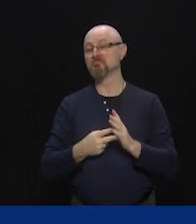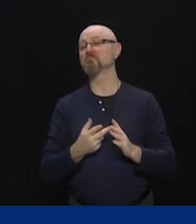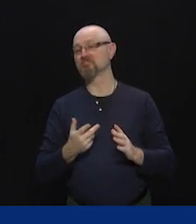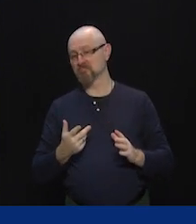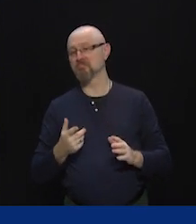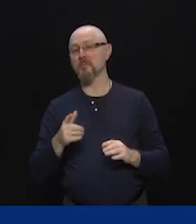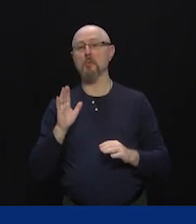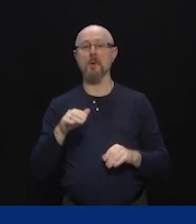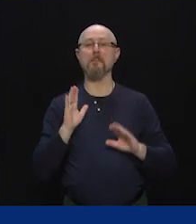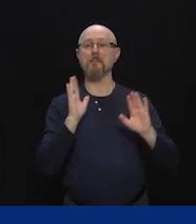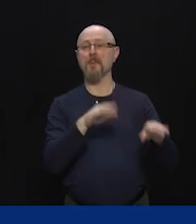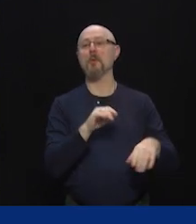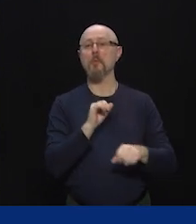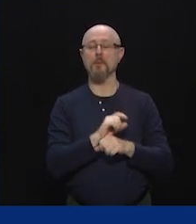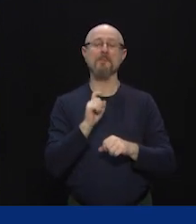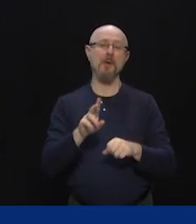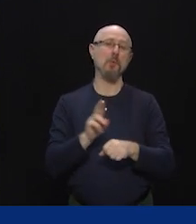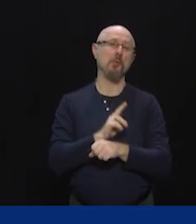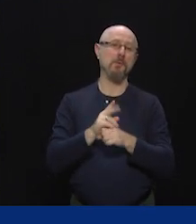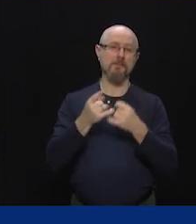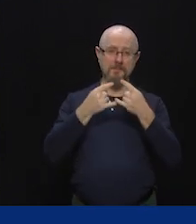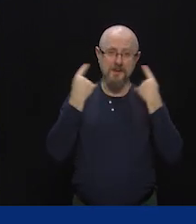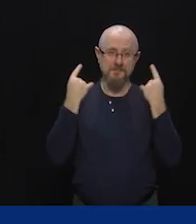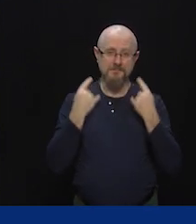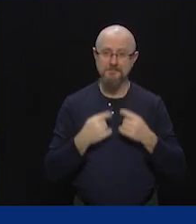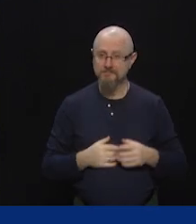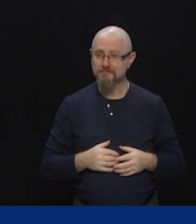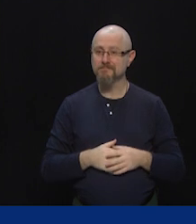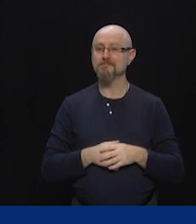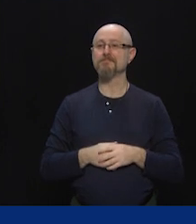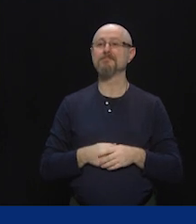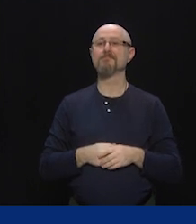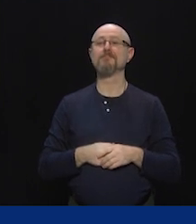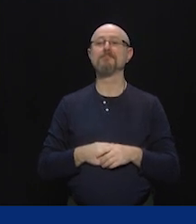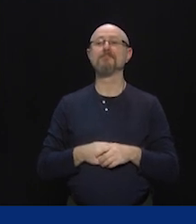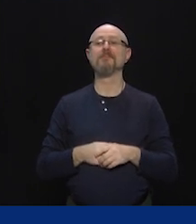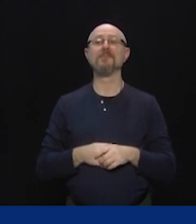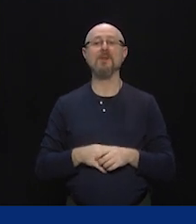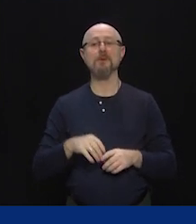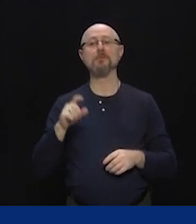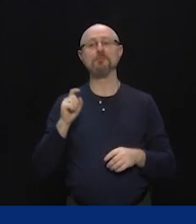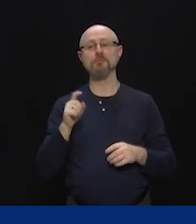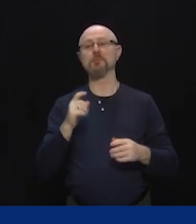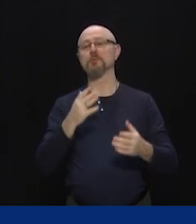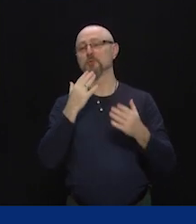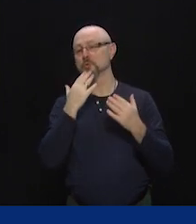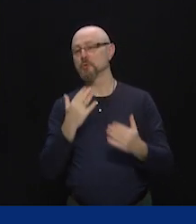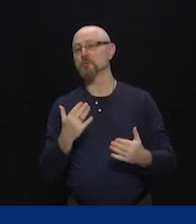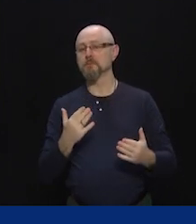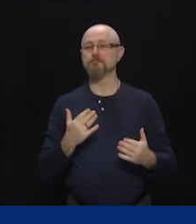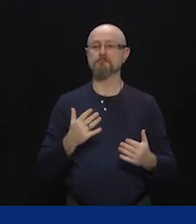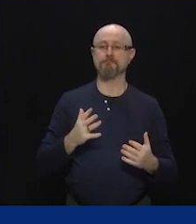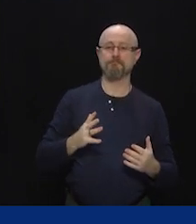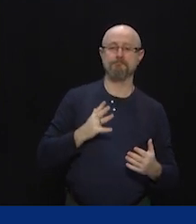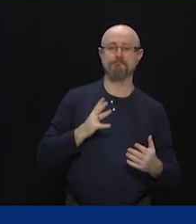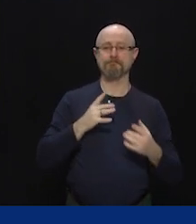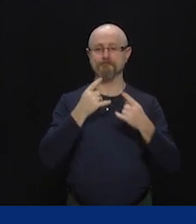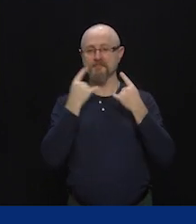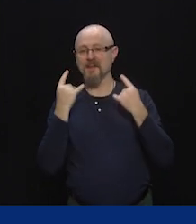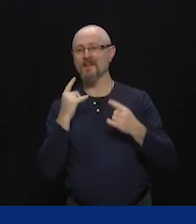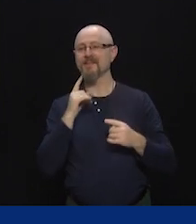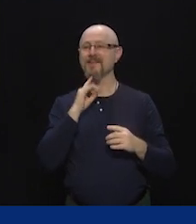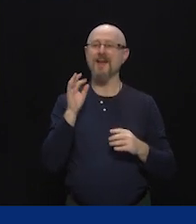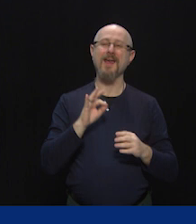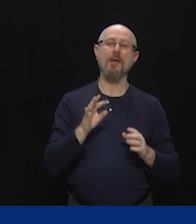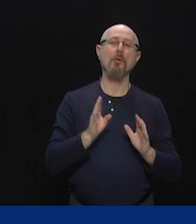mask on return to work, and it should be a high-quality, well-fitting mask, meaning not a cloth